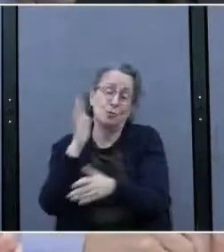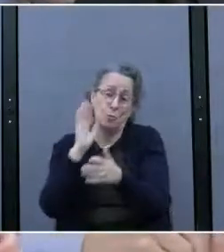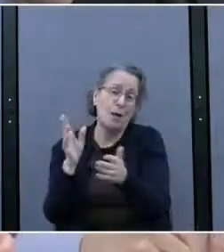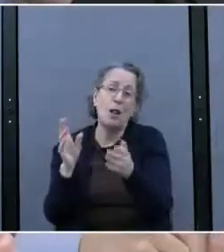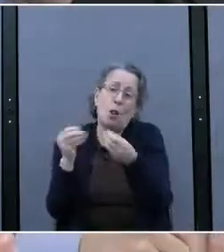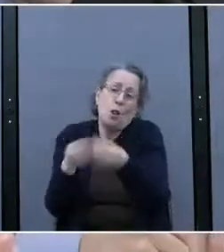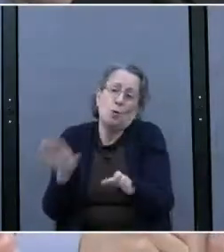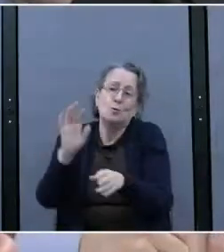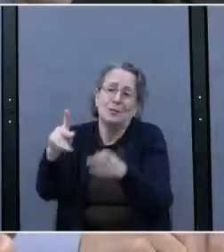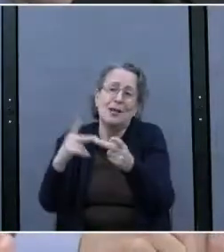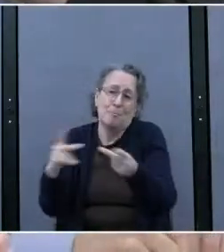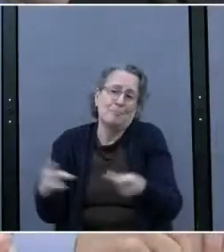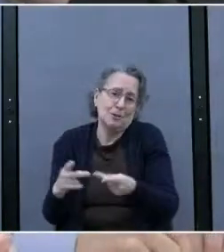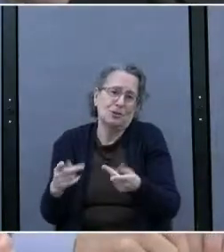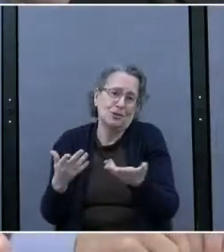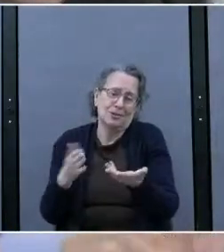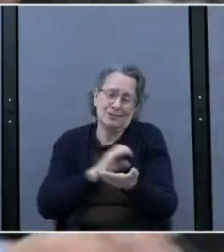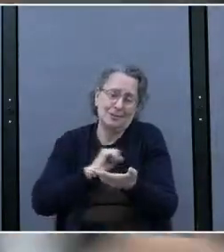while.